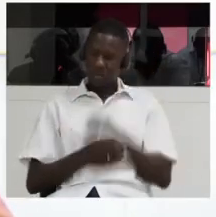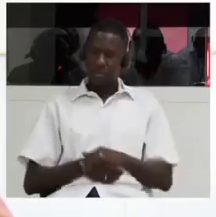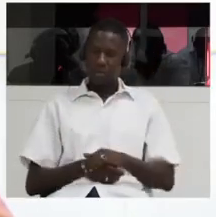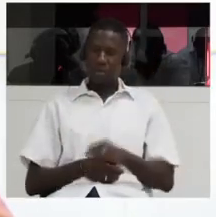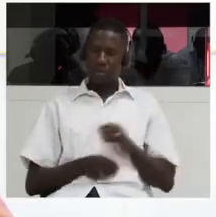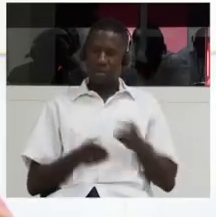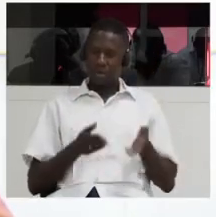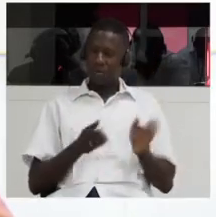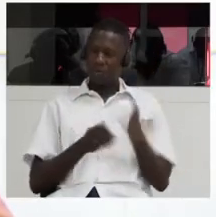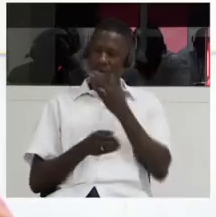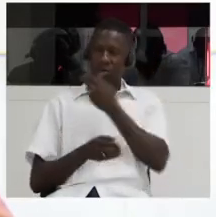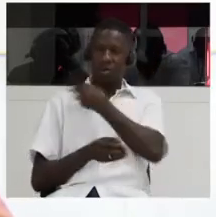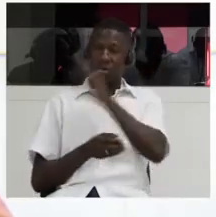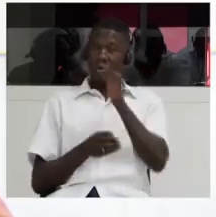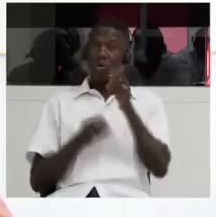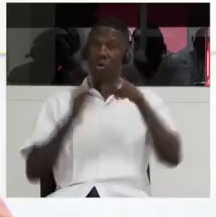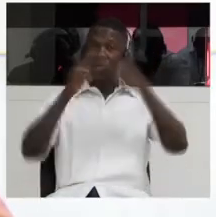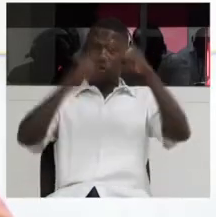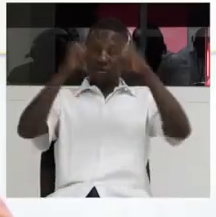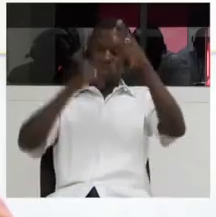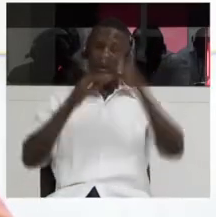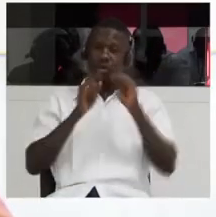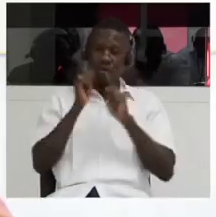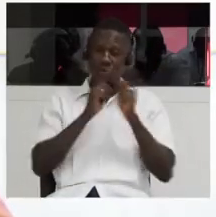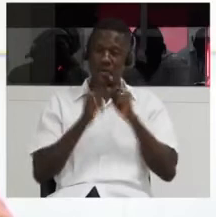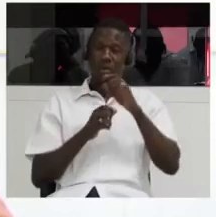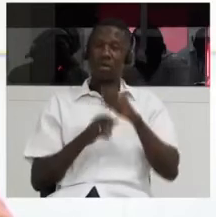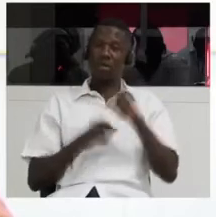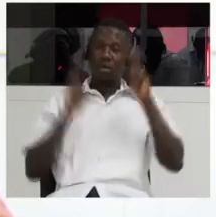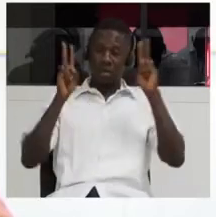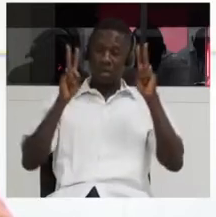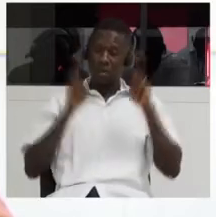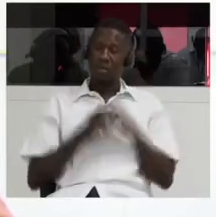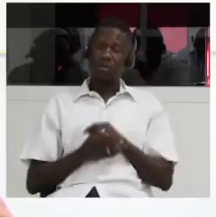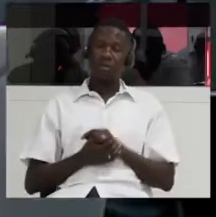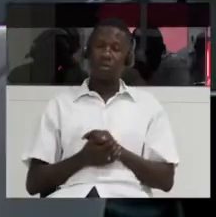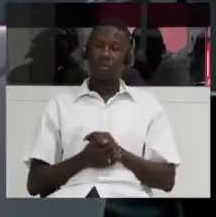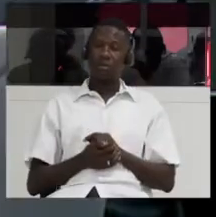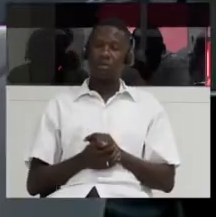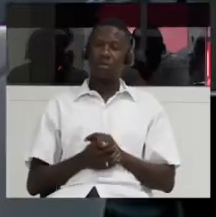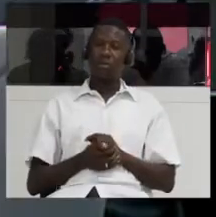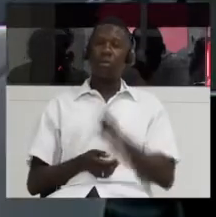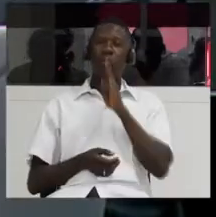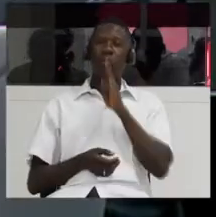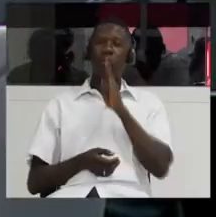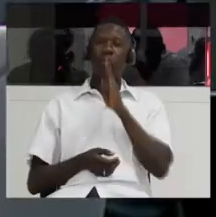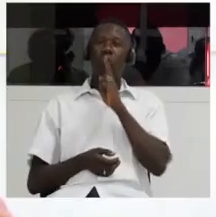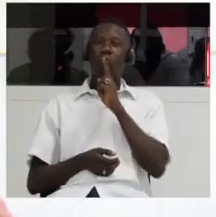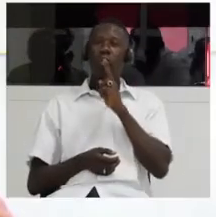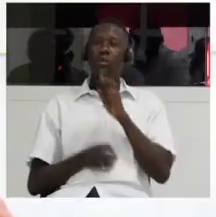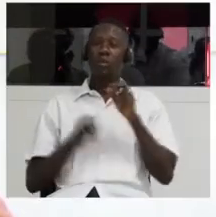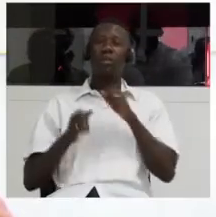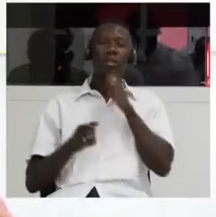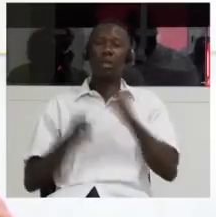discussed with the chairman, then they came back and a falling was called. Who was the chair? Who are you referring to as the chairman? Lieutenant Yaya